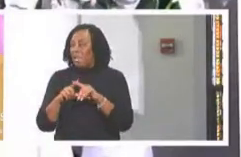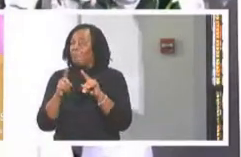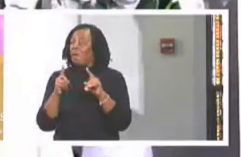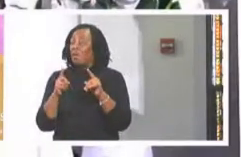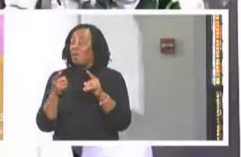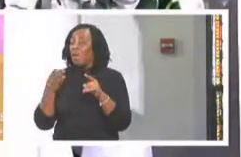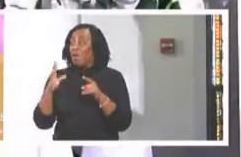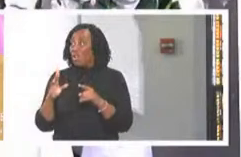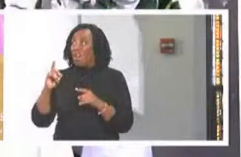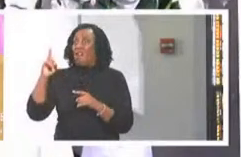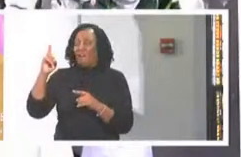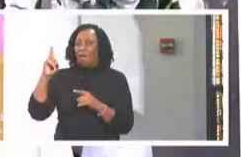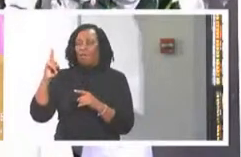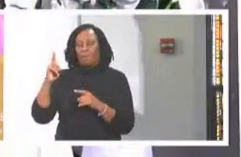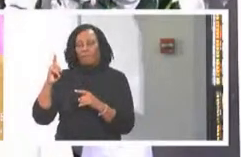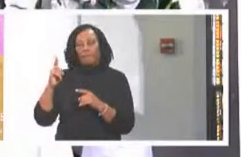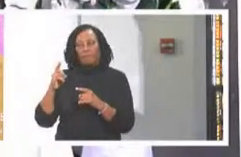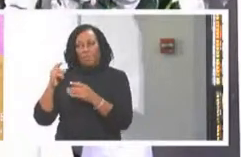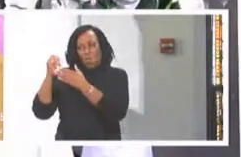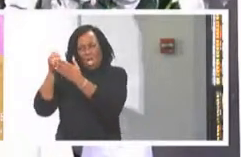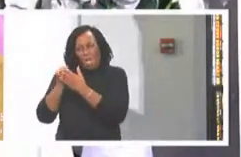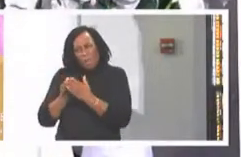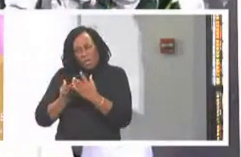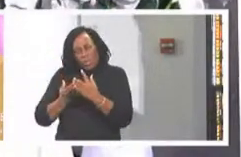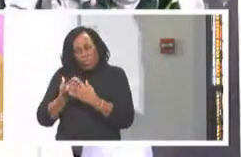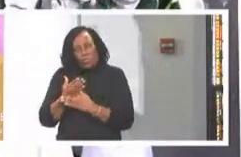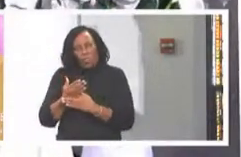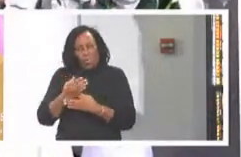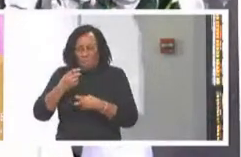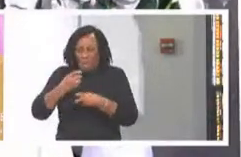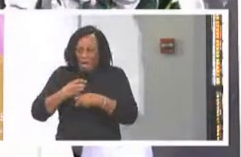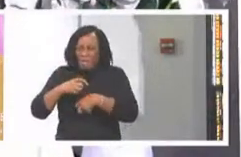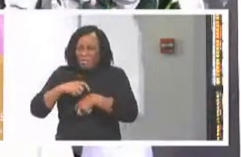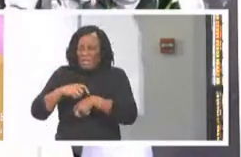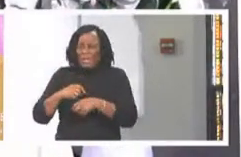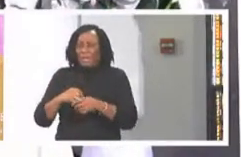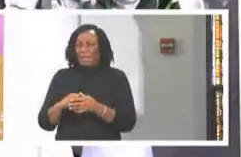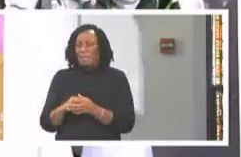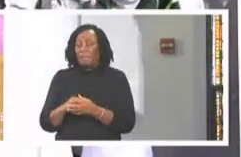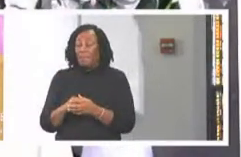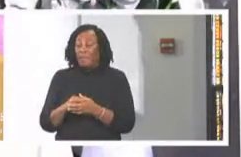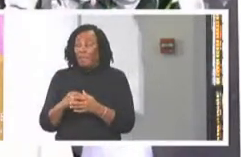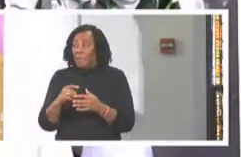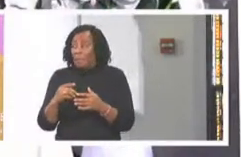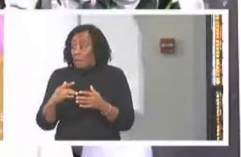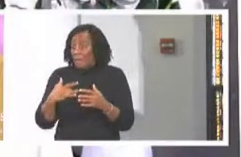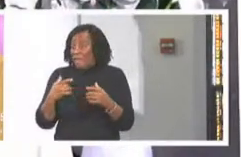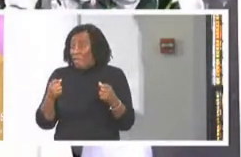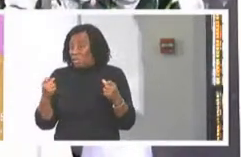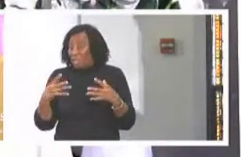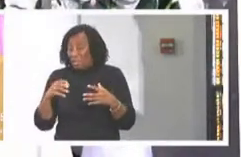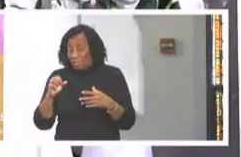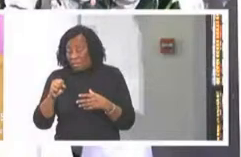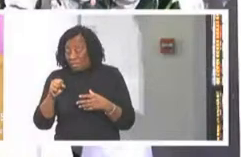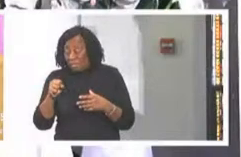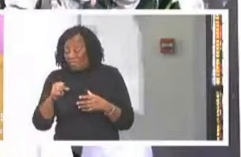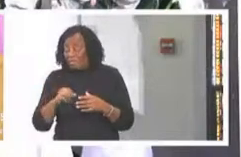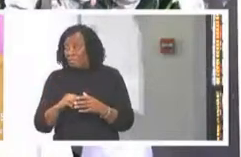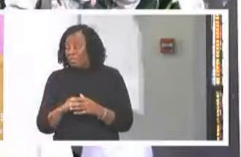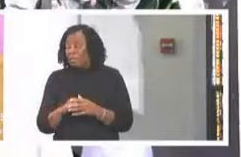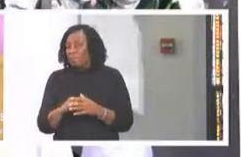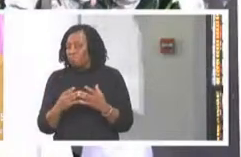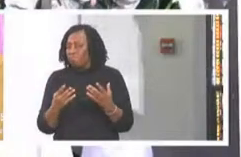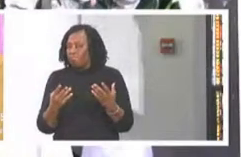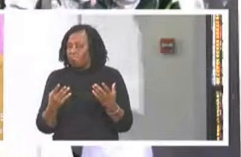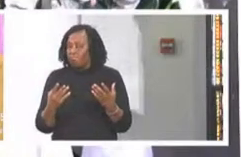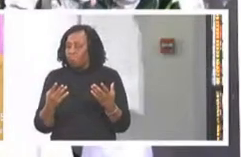brought us through all of those things. Now, coming through some of that stuff was scary. And I don't want to make